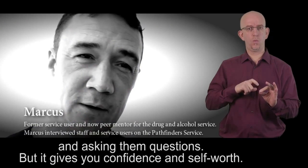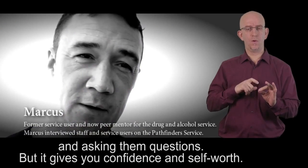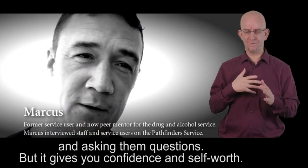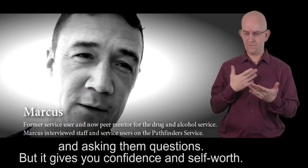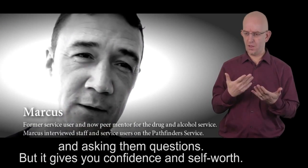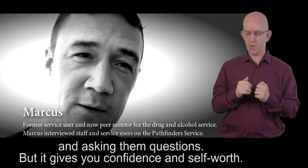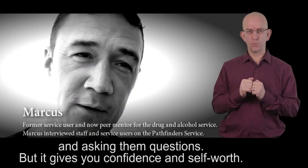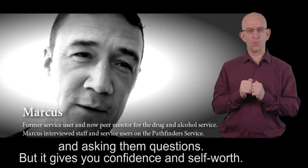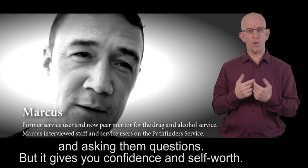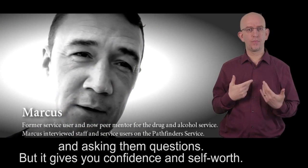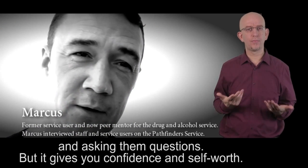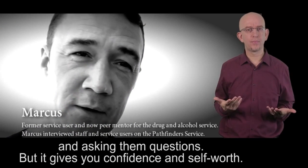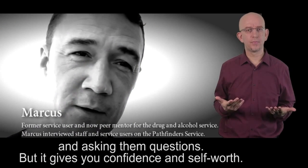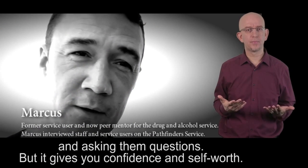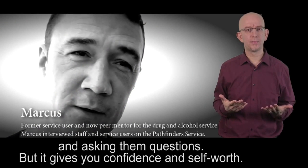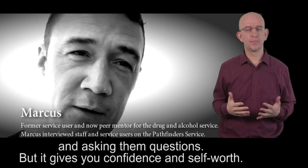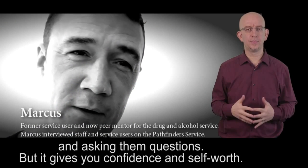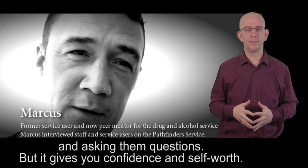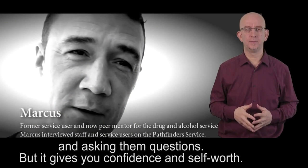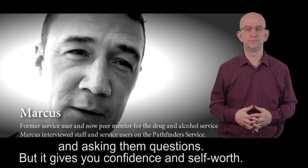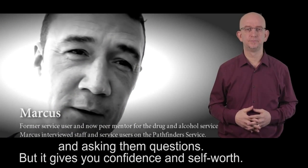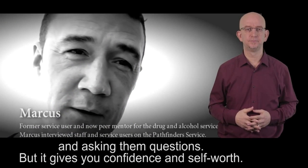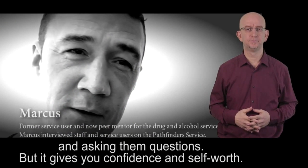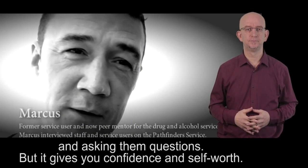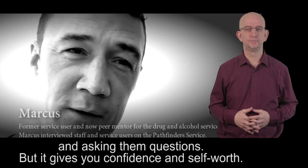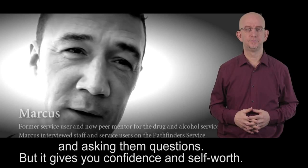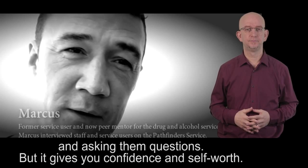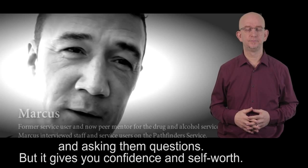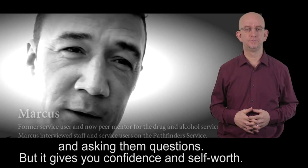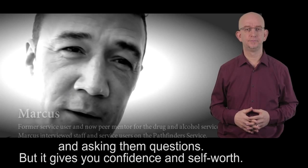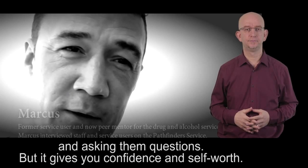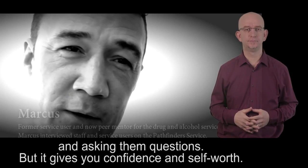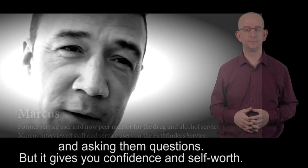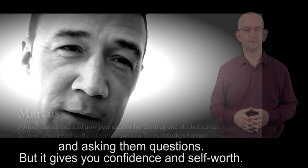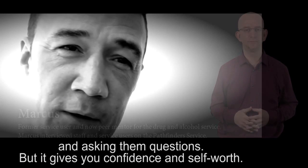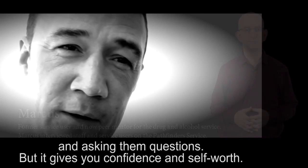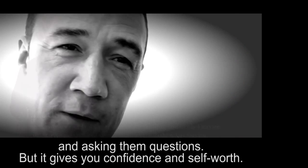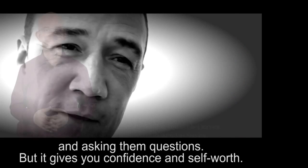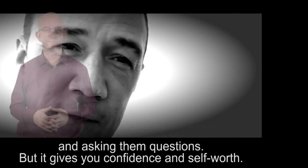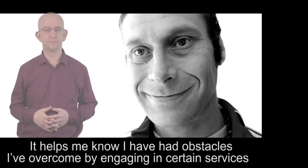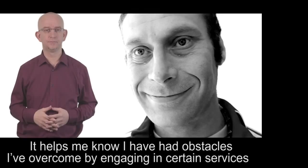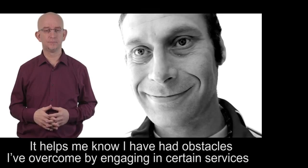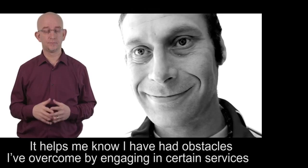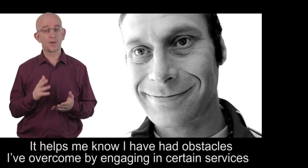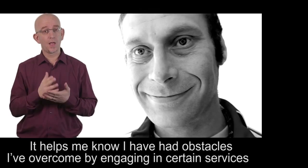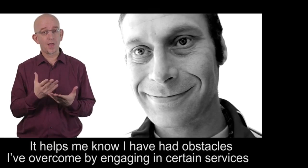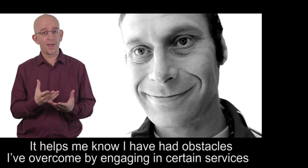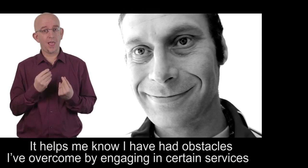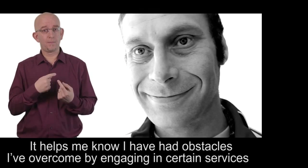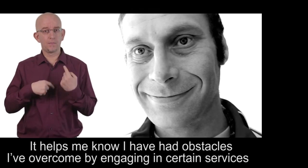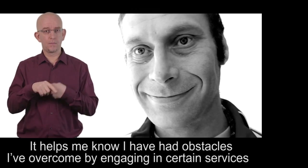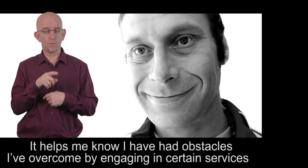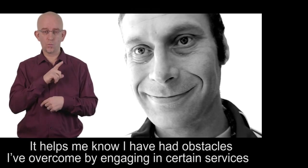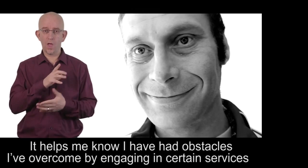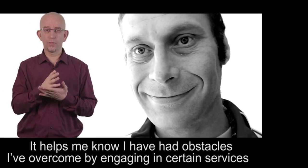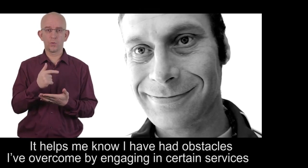gives you that sort of confidence and self-worth It helps me